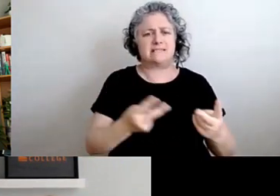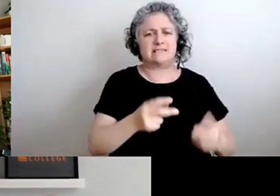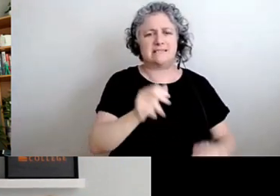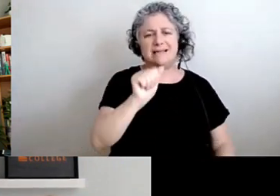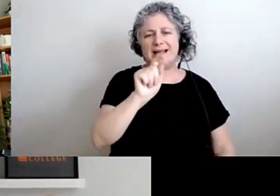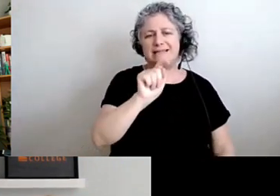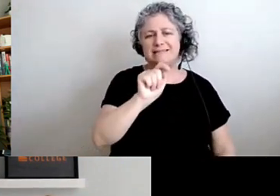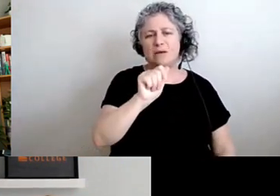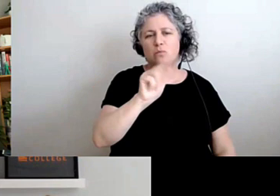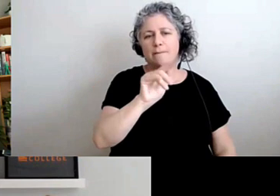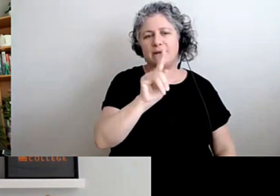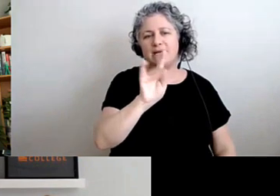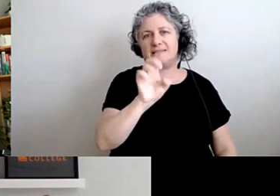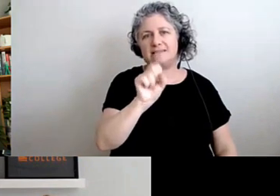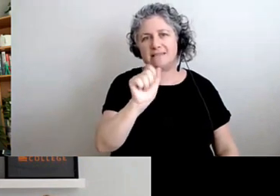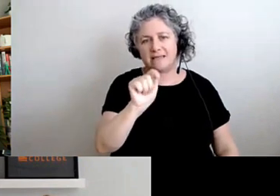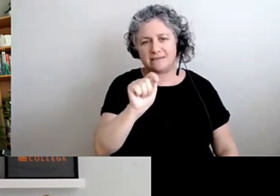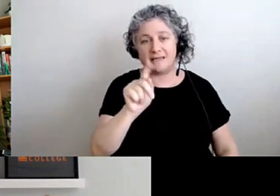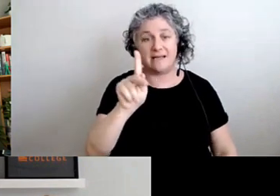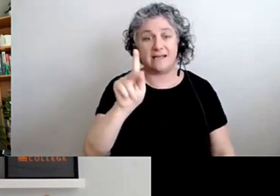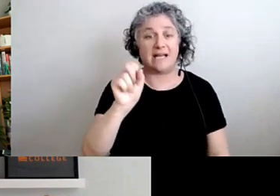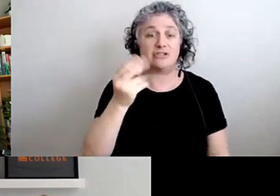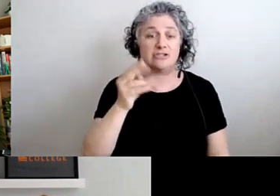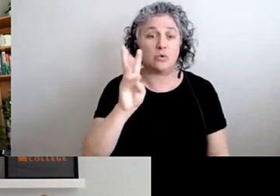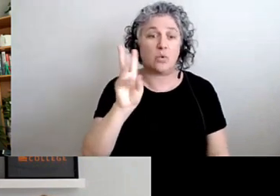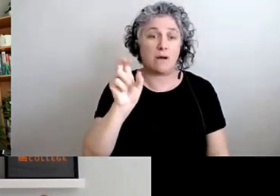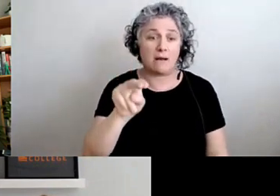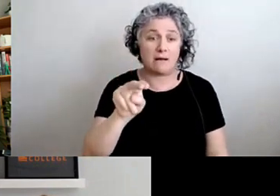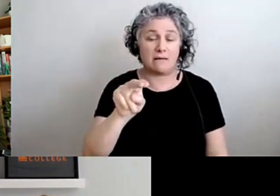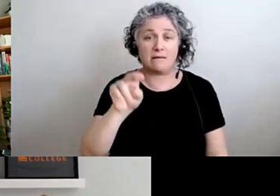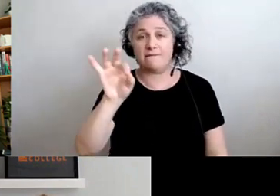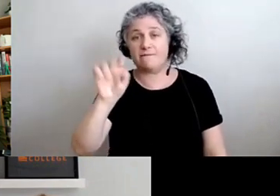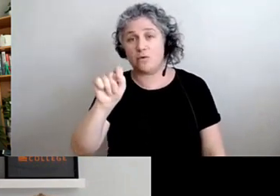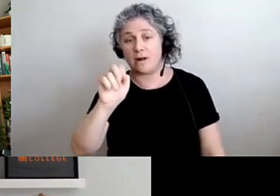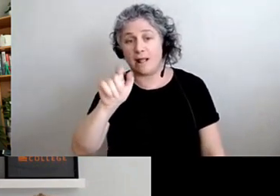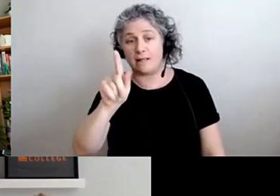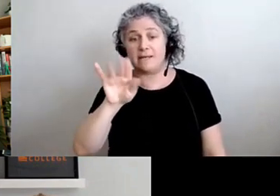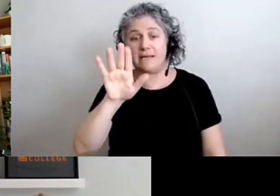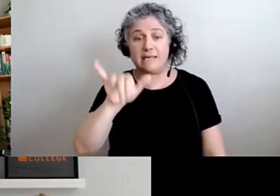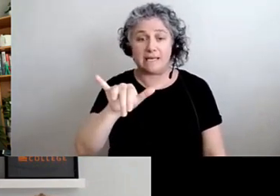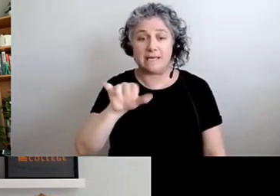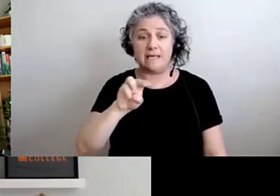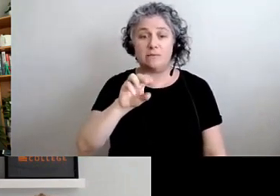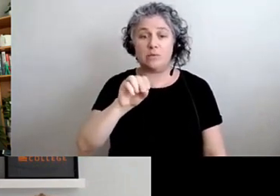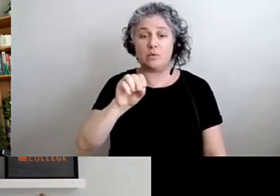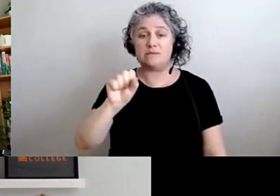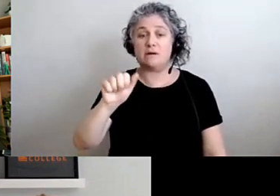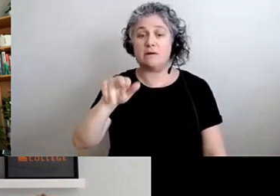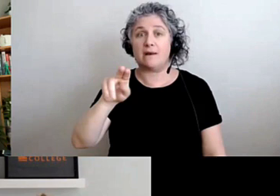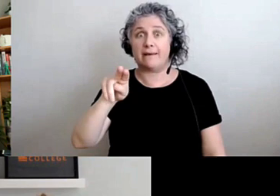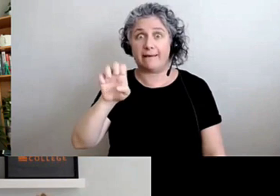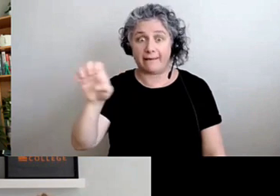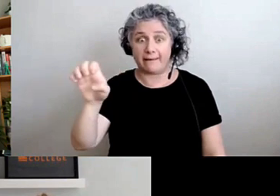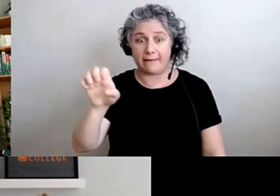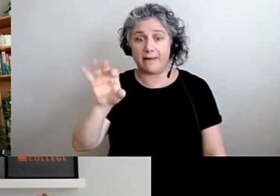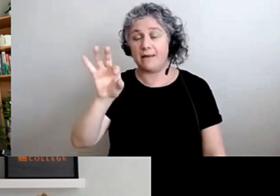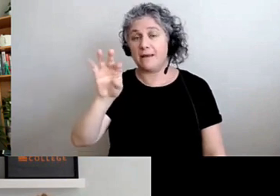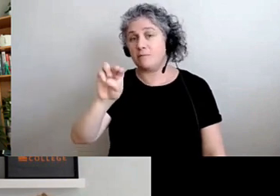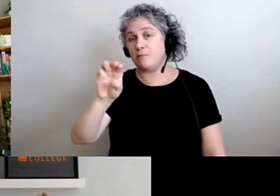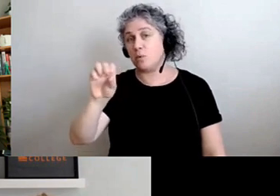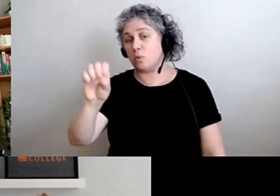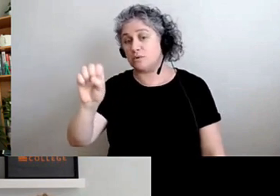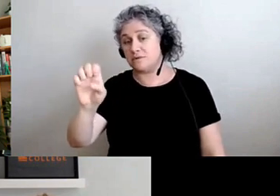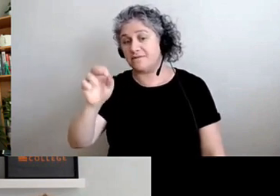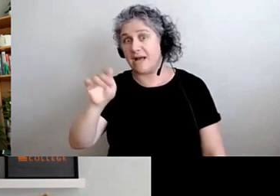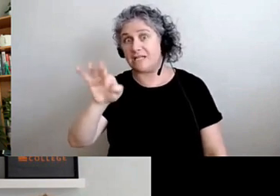Attawapiskat, Kashechewan, Fort Albany, Moosonee, and Moose Factory. So those are the areas